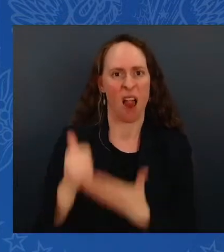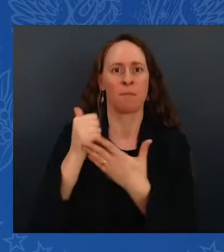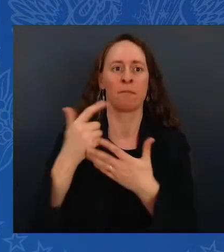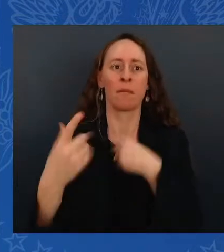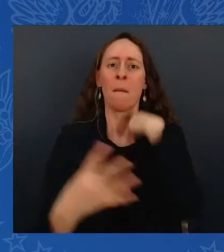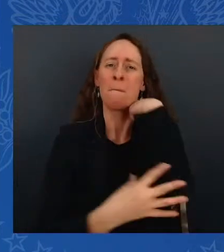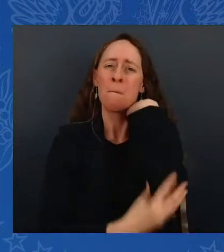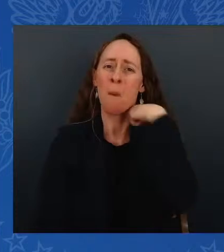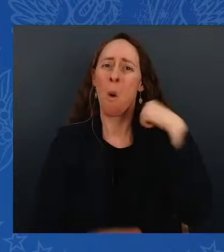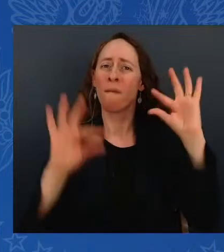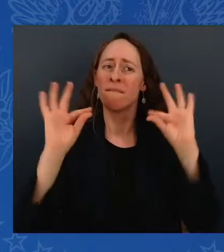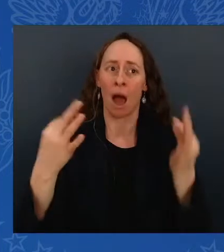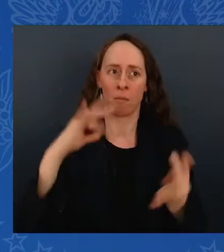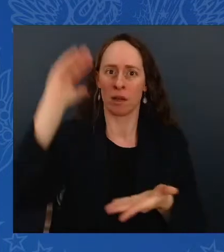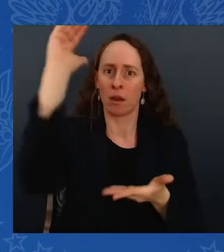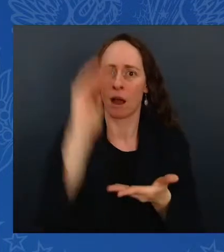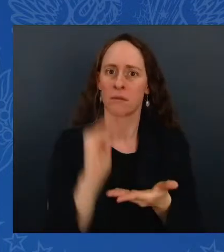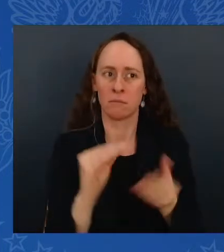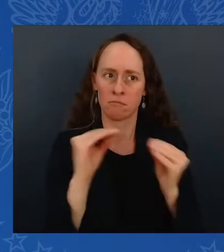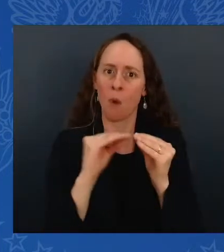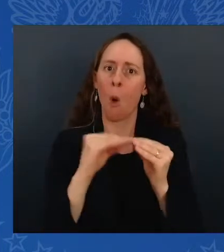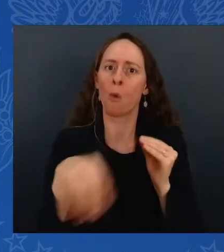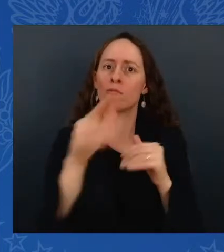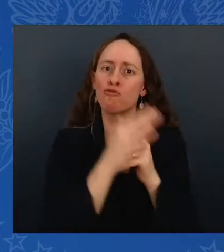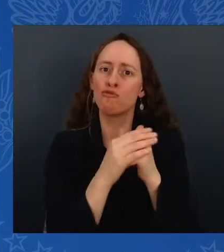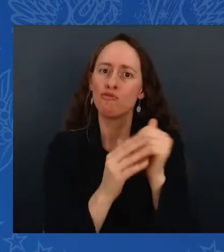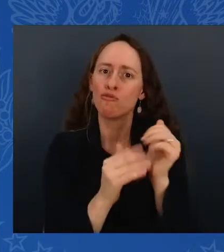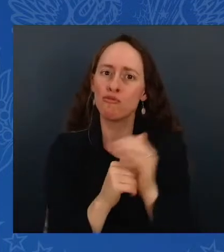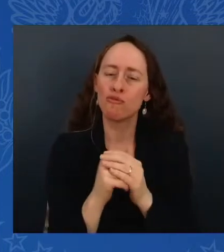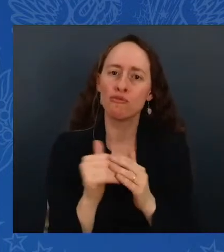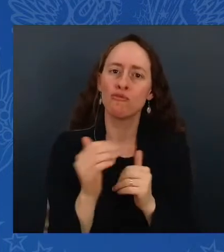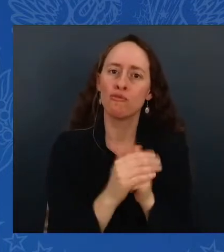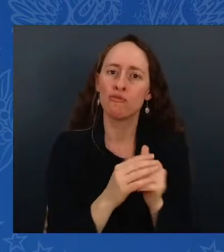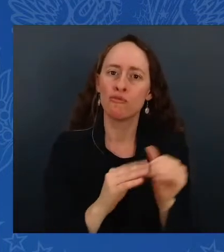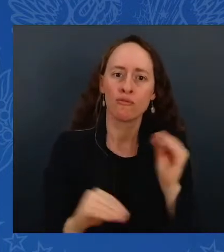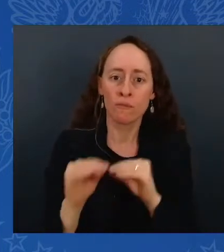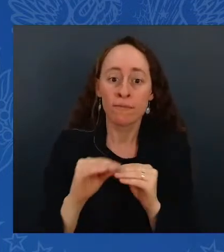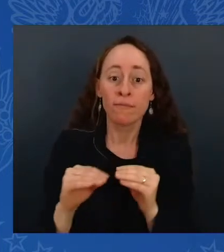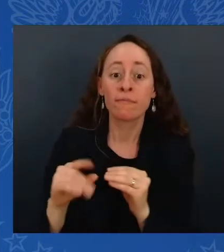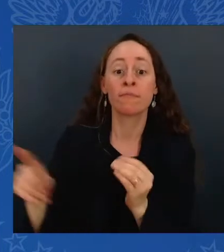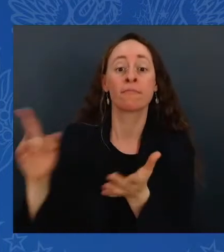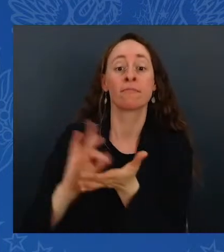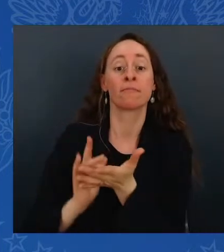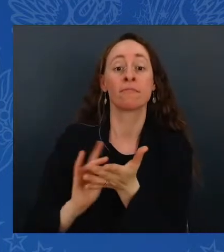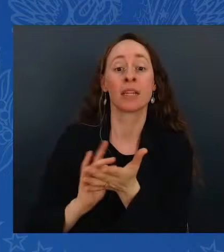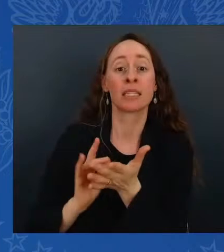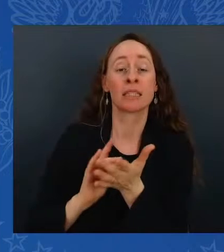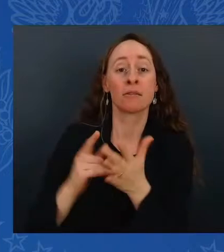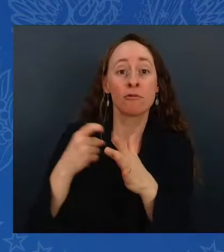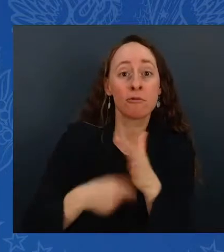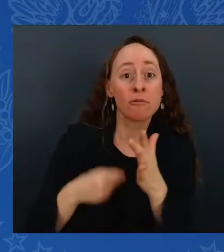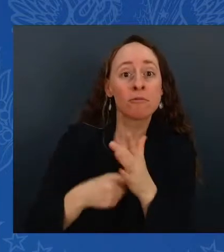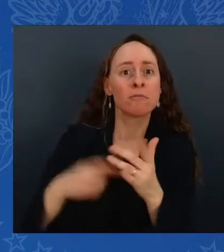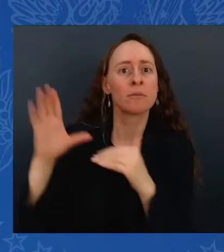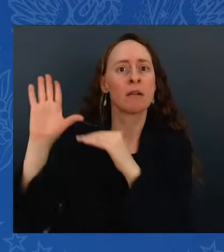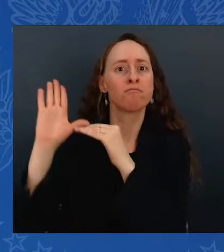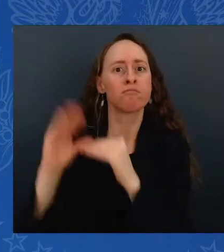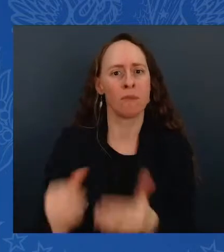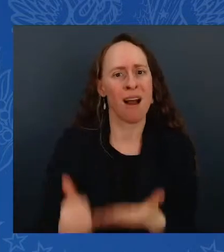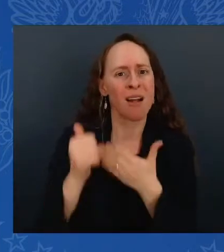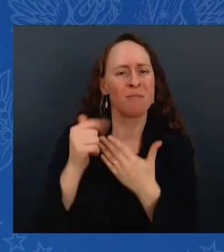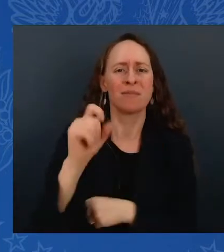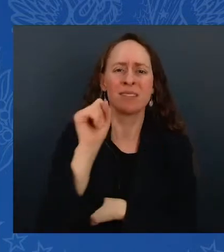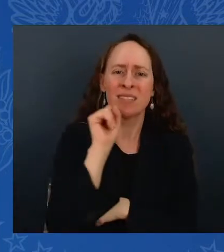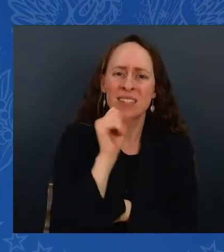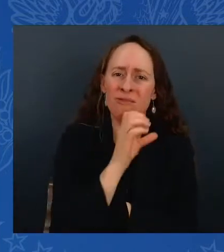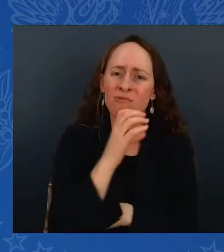everyone. Helping the federal budget and household budgets, and so much more. I'm sorry to go on so long. Let me close with